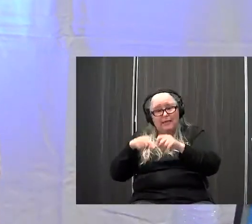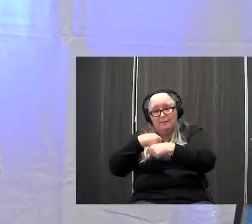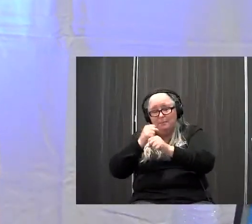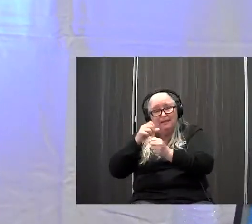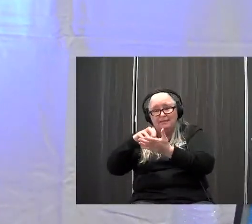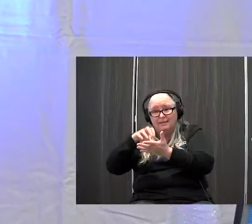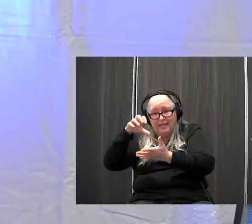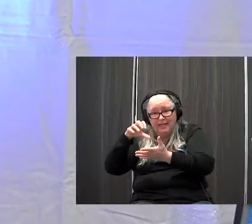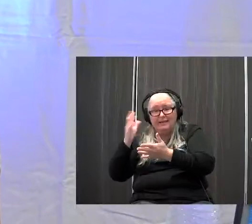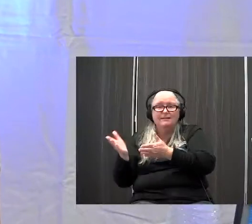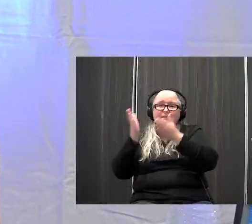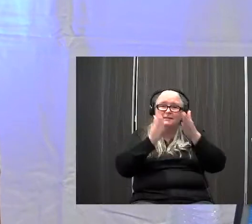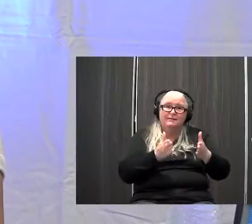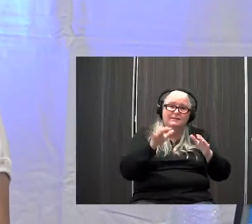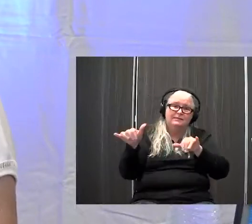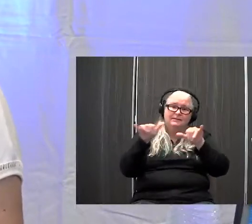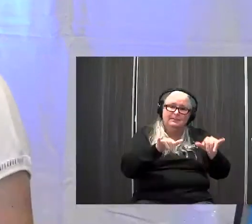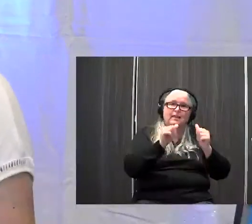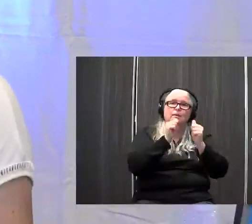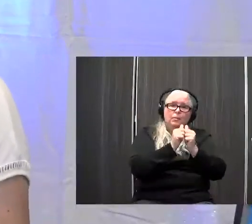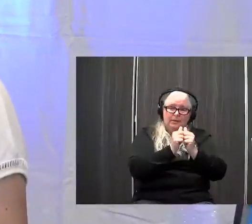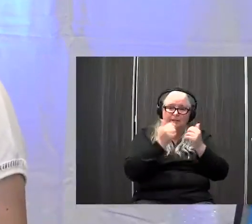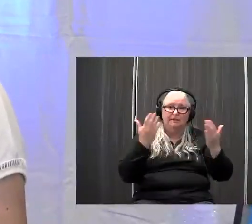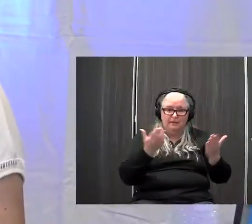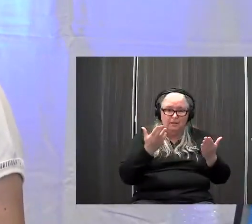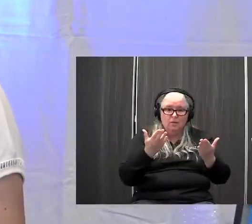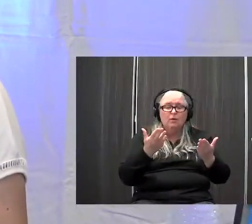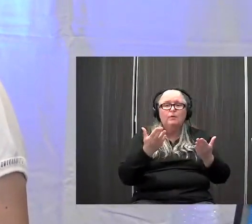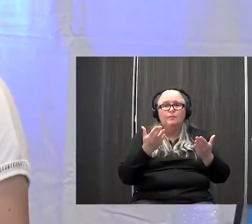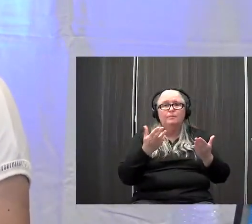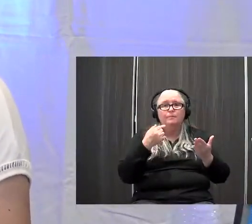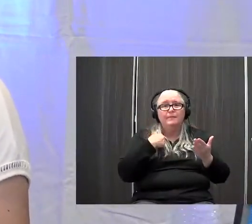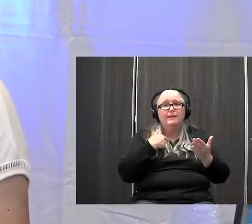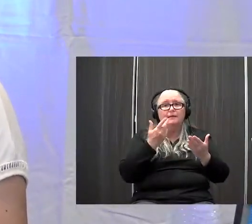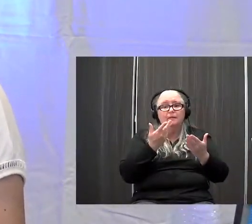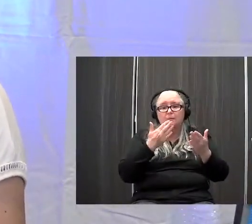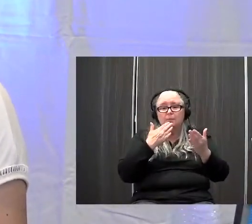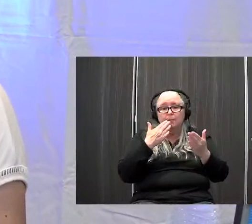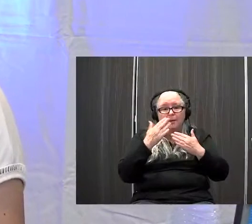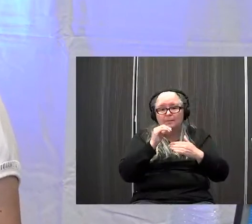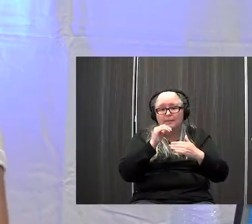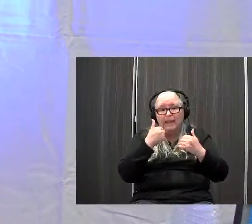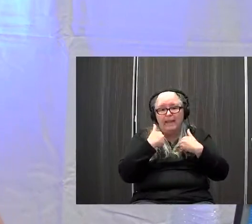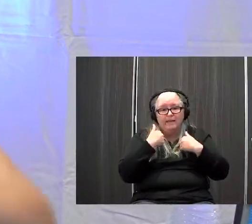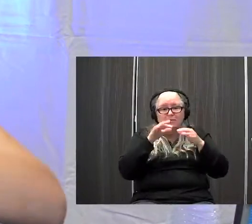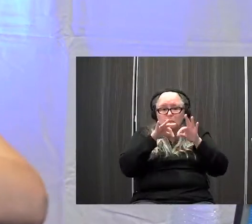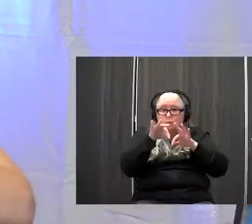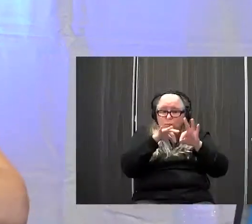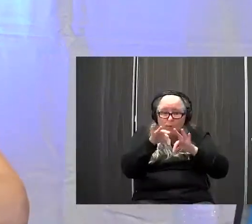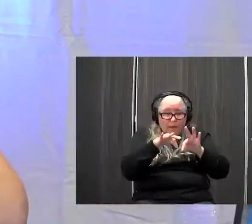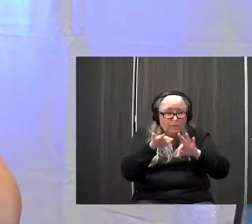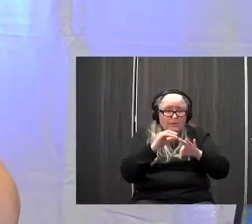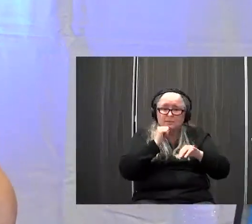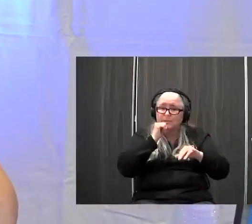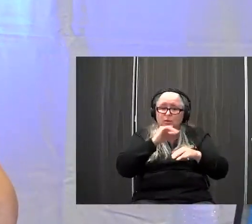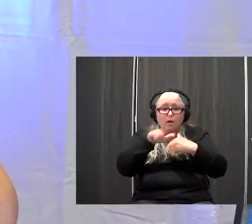them probably have misspellings in those in the instructions in the bottom of the recipe rather than the